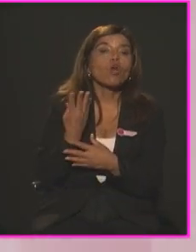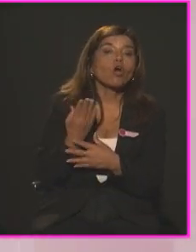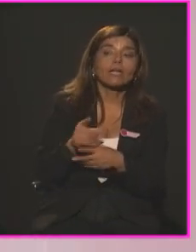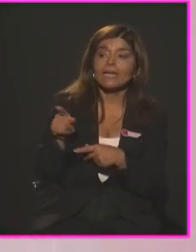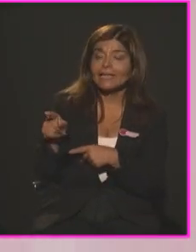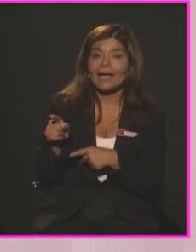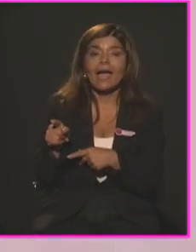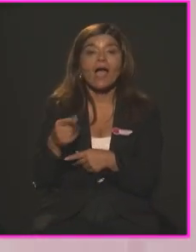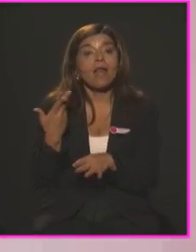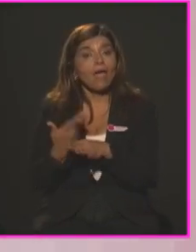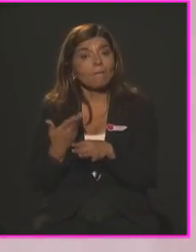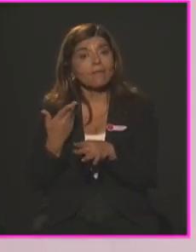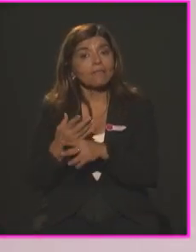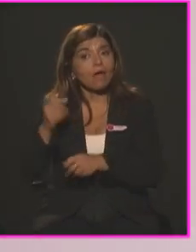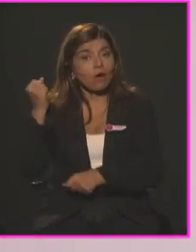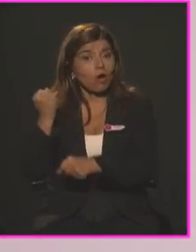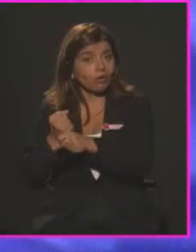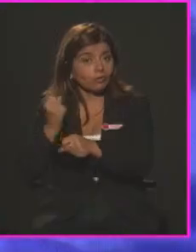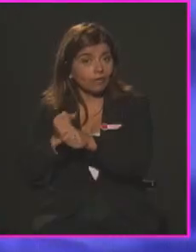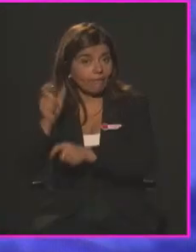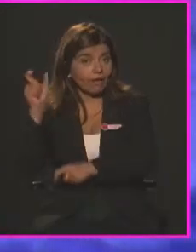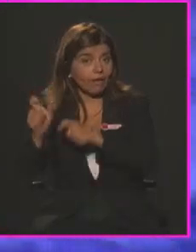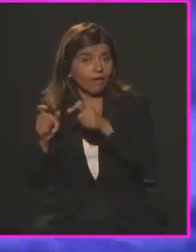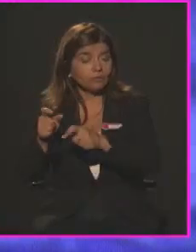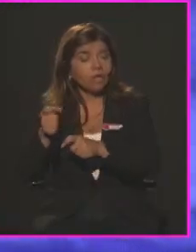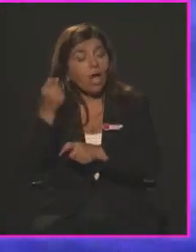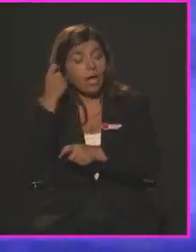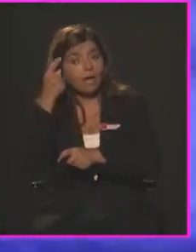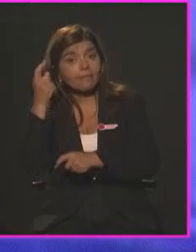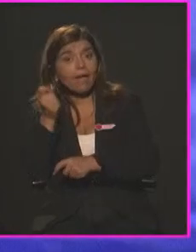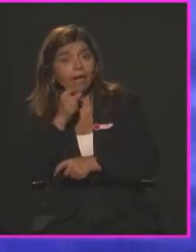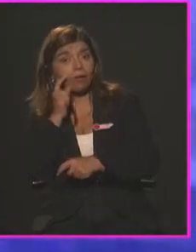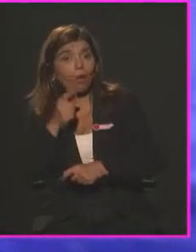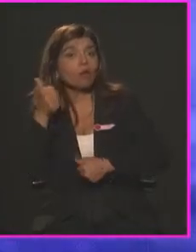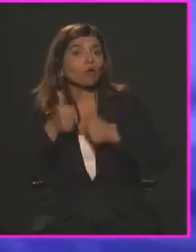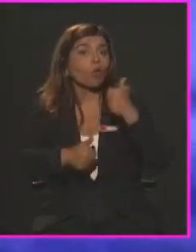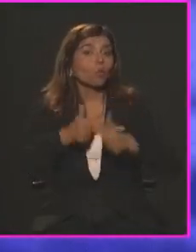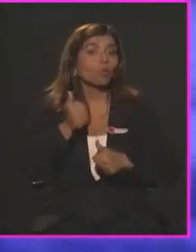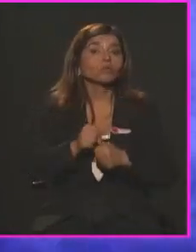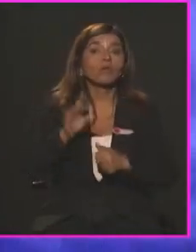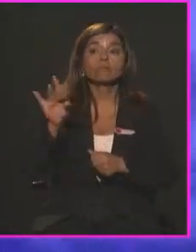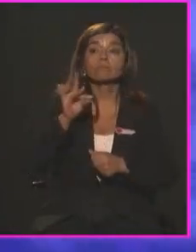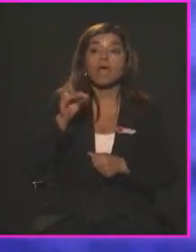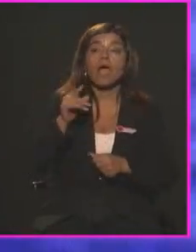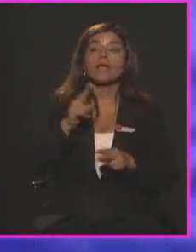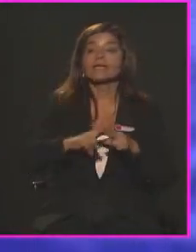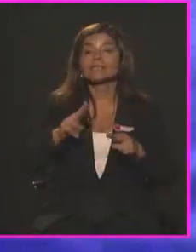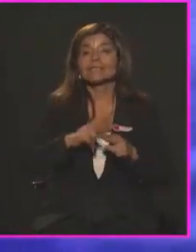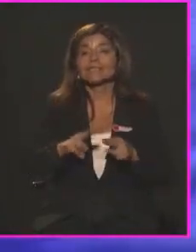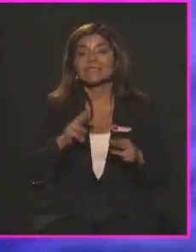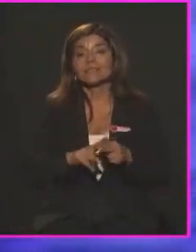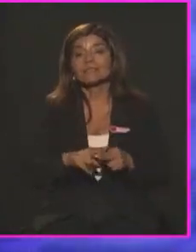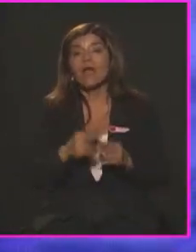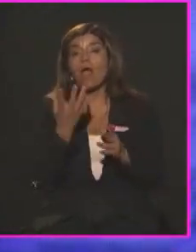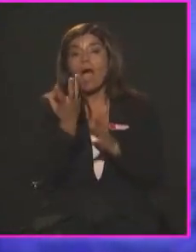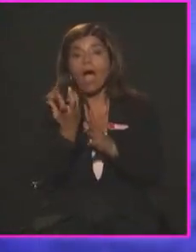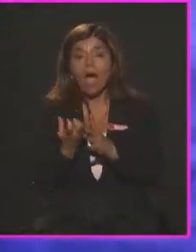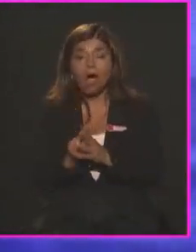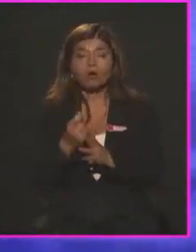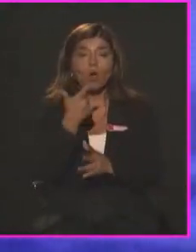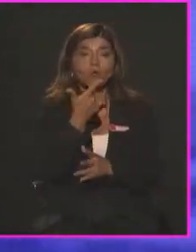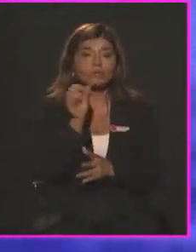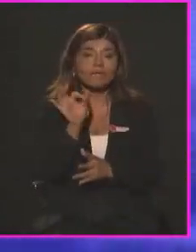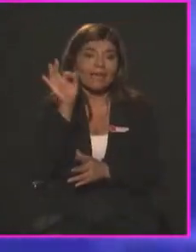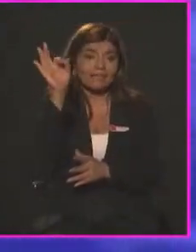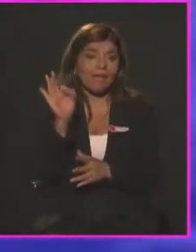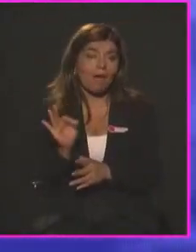for suggestions, held a contest, and the first one they tried to implement saved 70% of the grain that